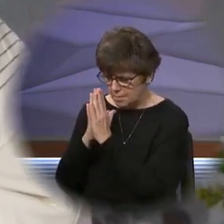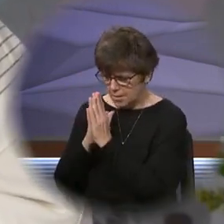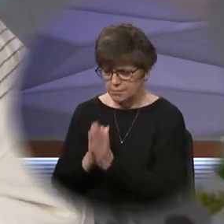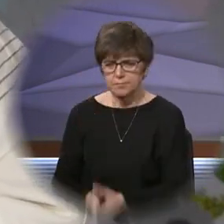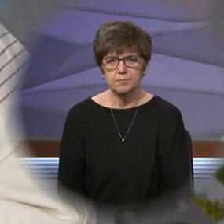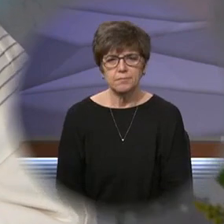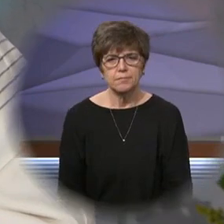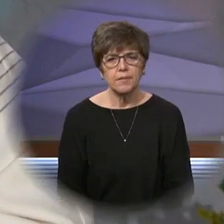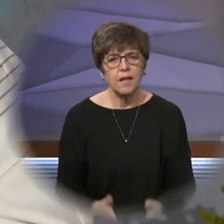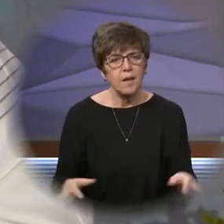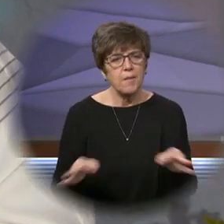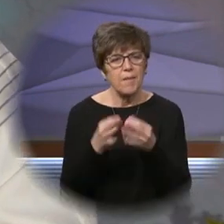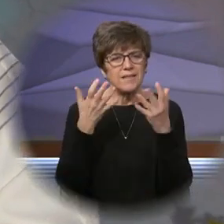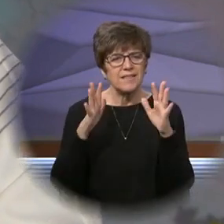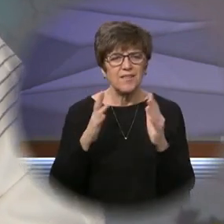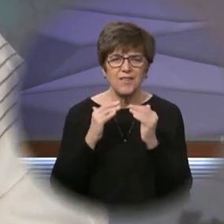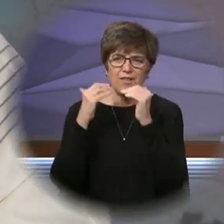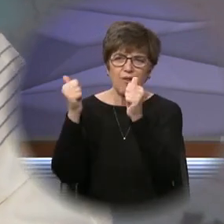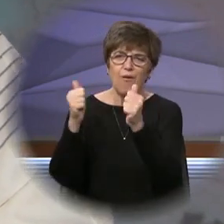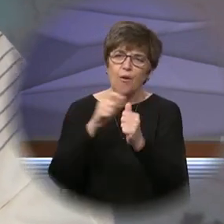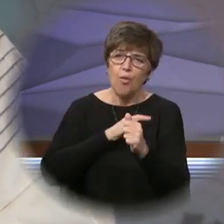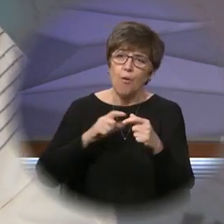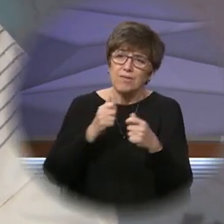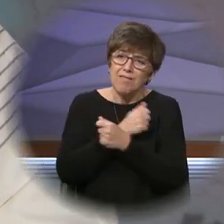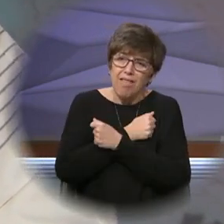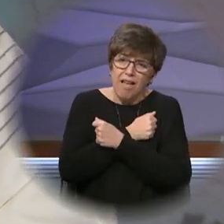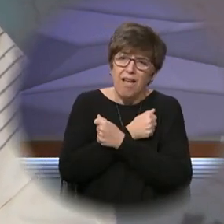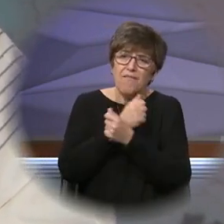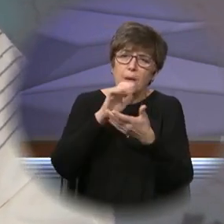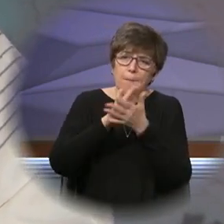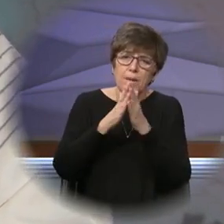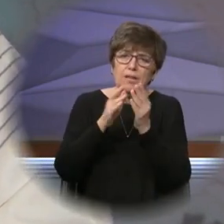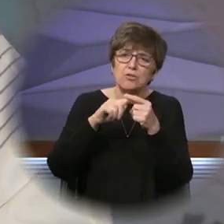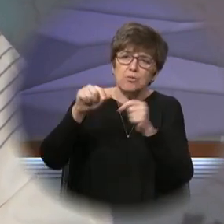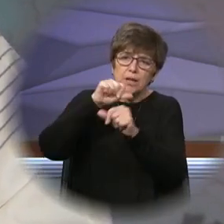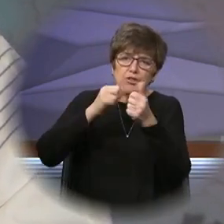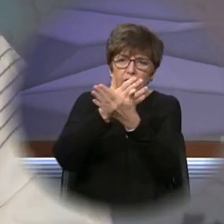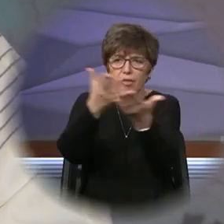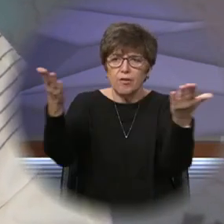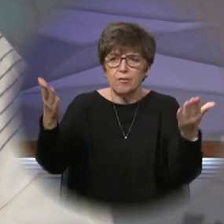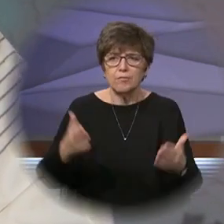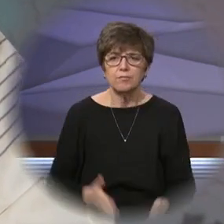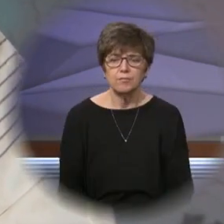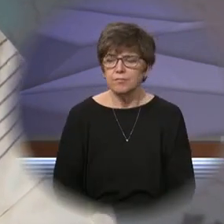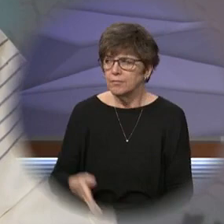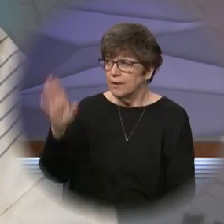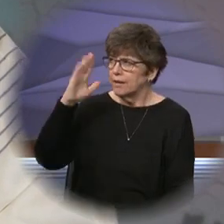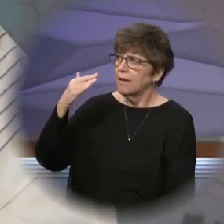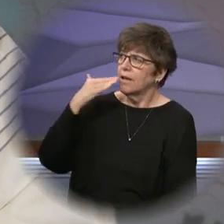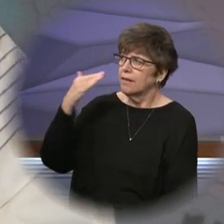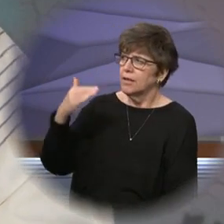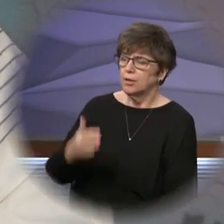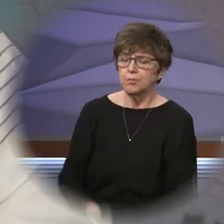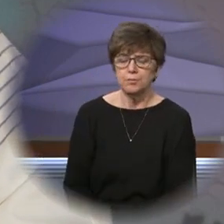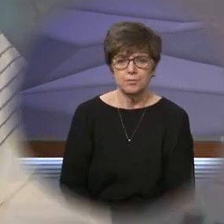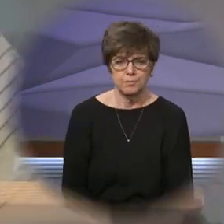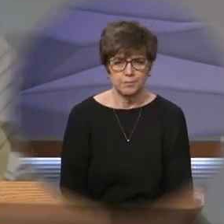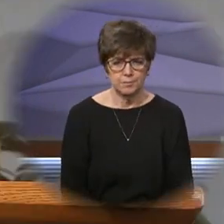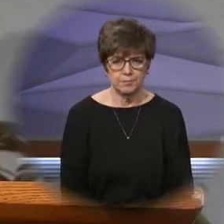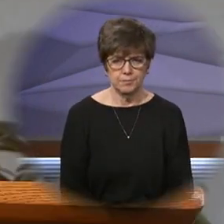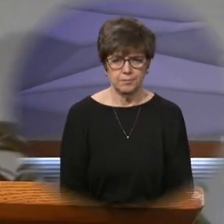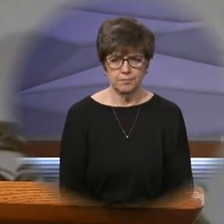Amen. As our Mass has ended, let us go to bring the Lord's love and peace to all. Thanks be to God.